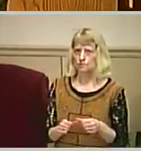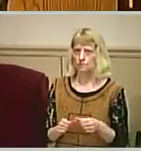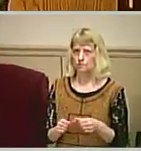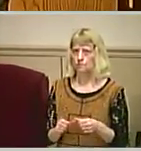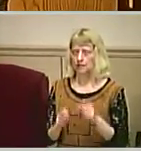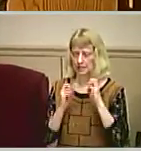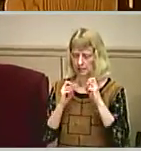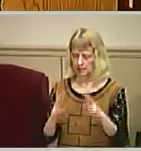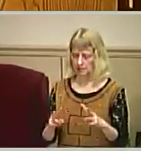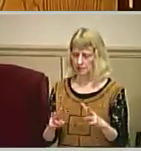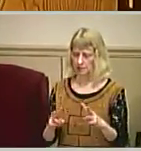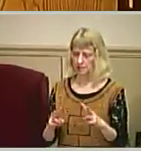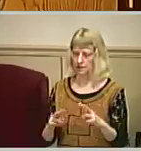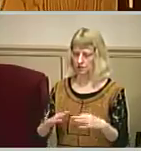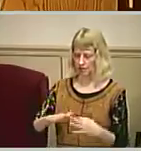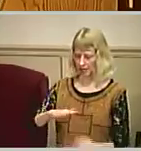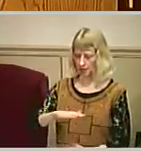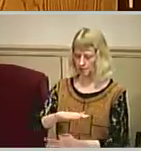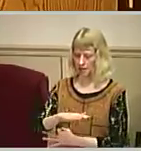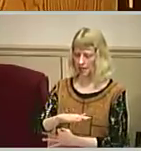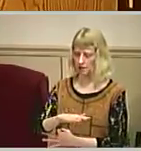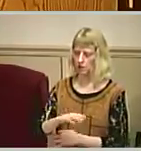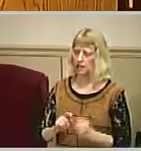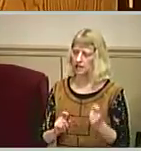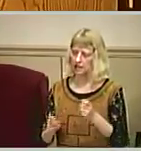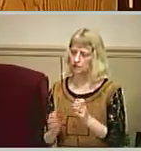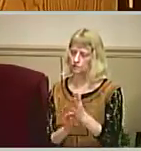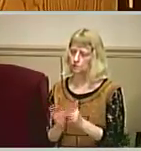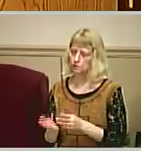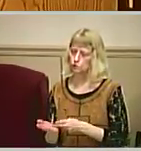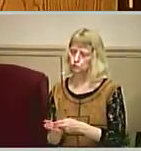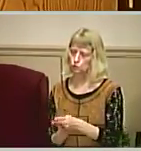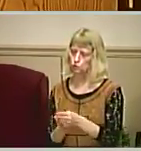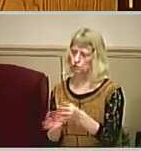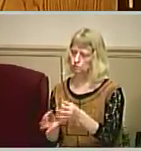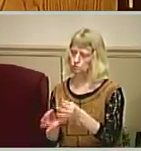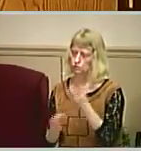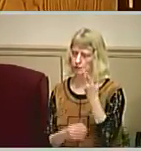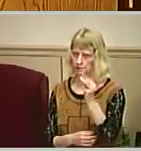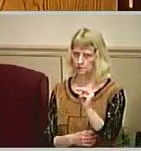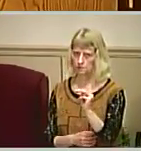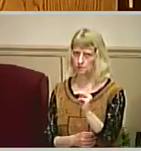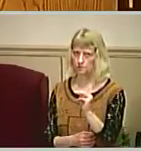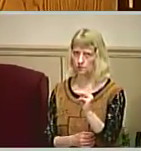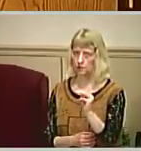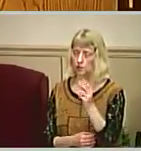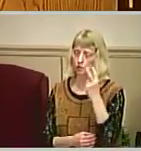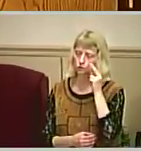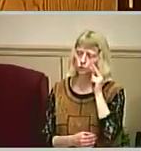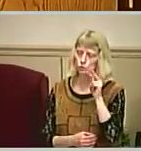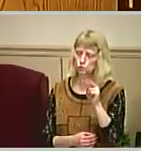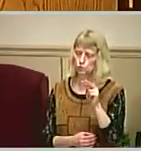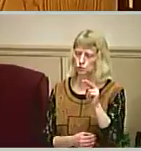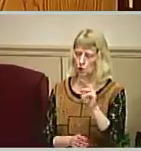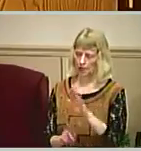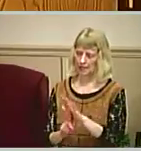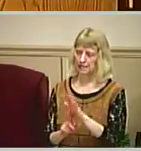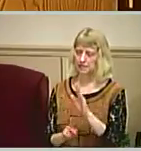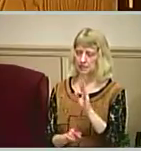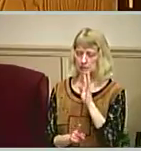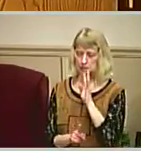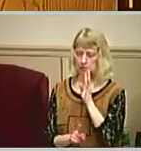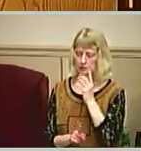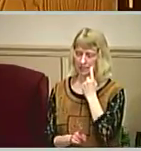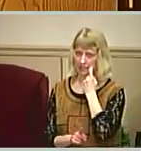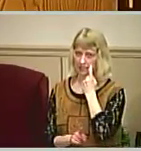are evangelical, who are fundamental, and who give him biblical truth. And if you saw his speech the other